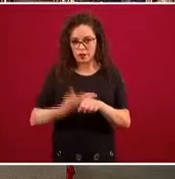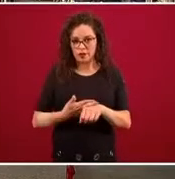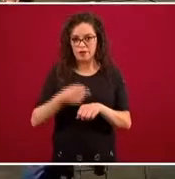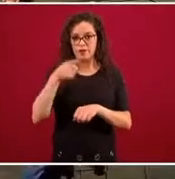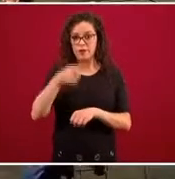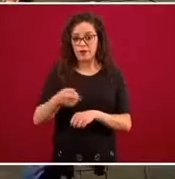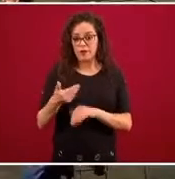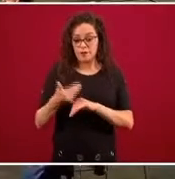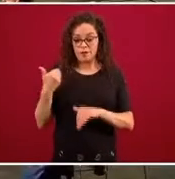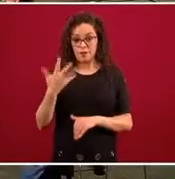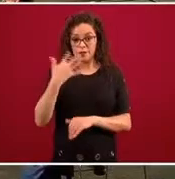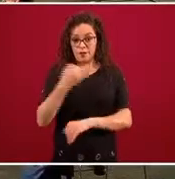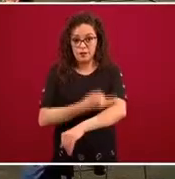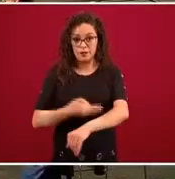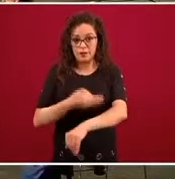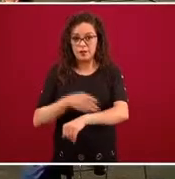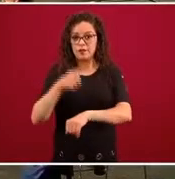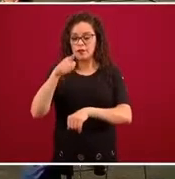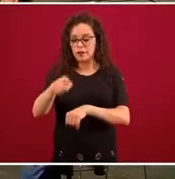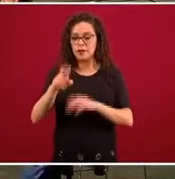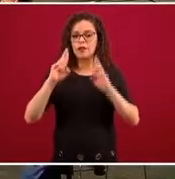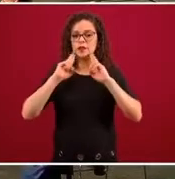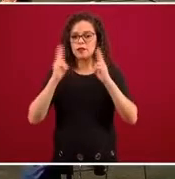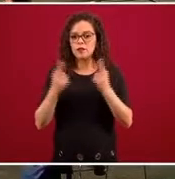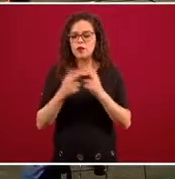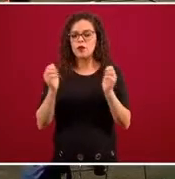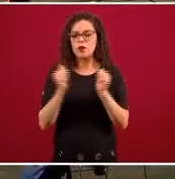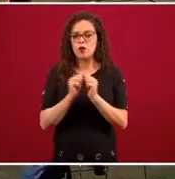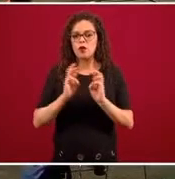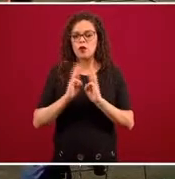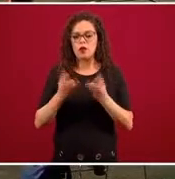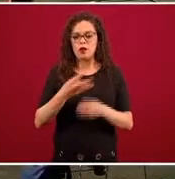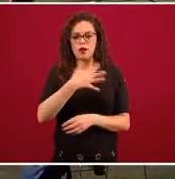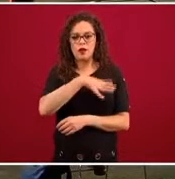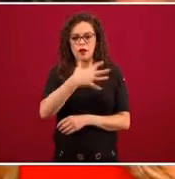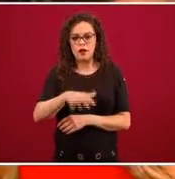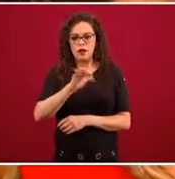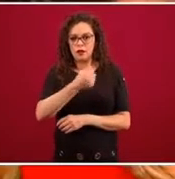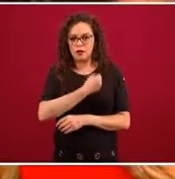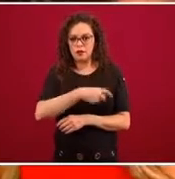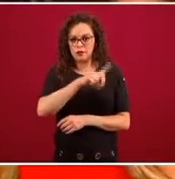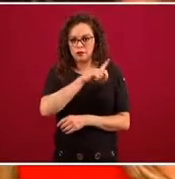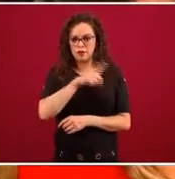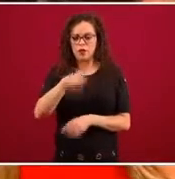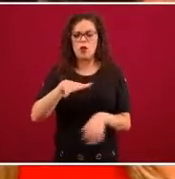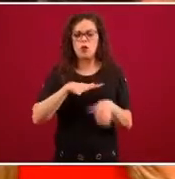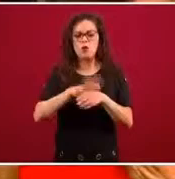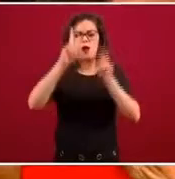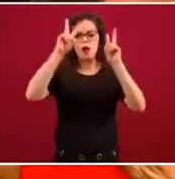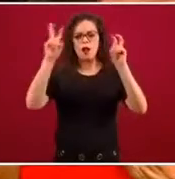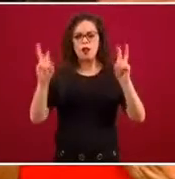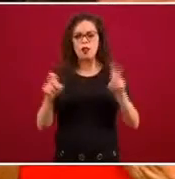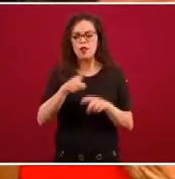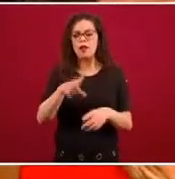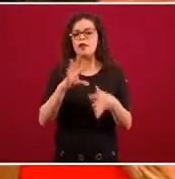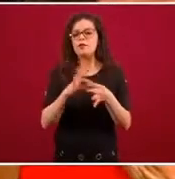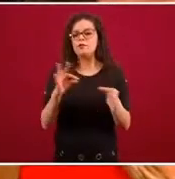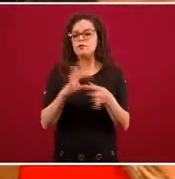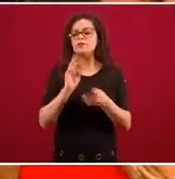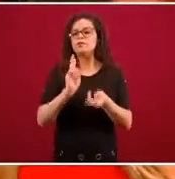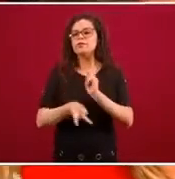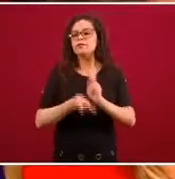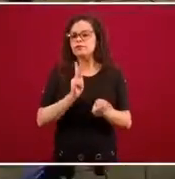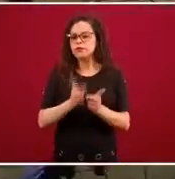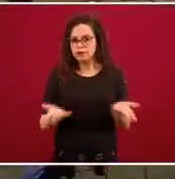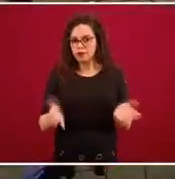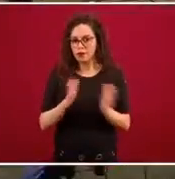I want to ask you about this meeting that you have at 5 p.m. with the General Health Council. What topics were discussed? What